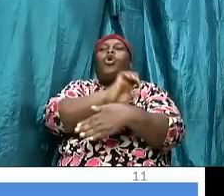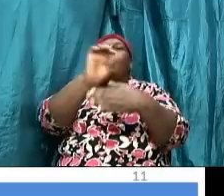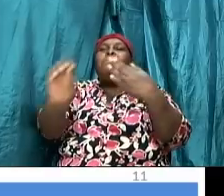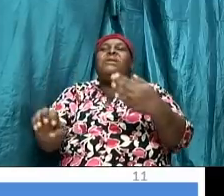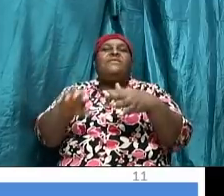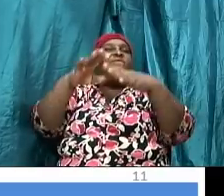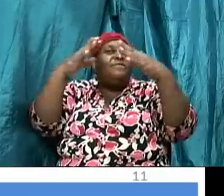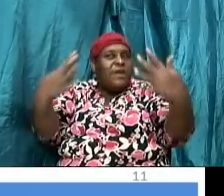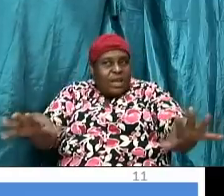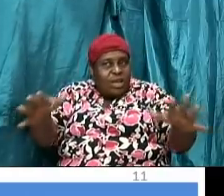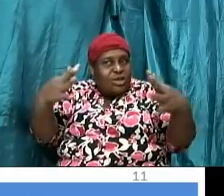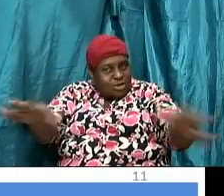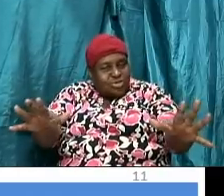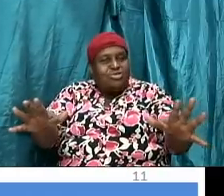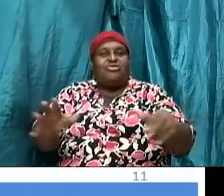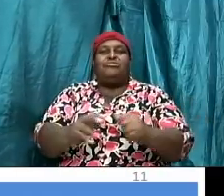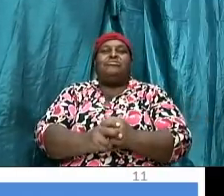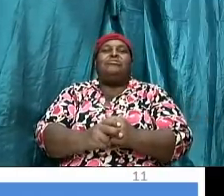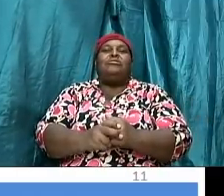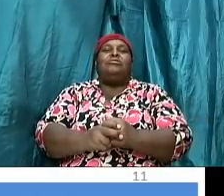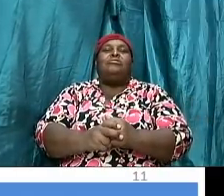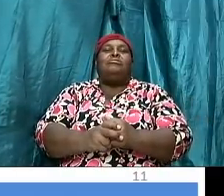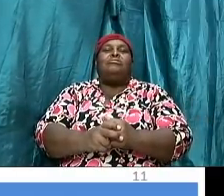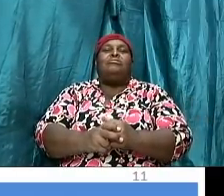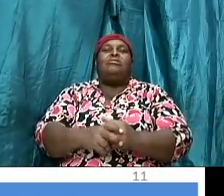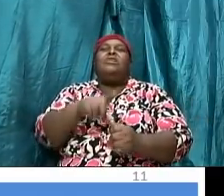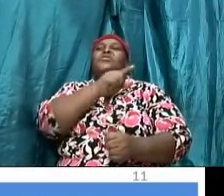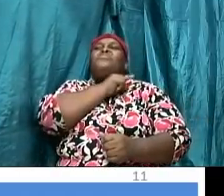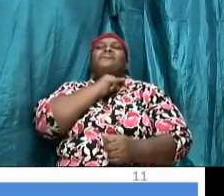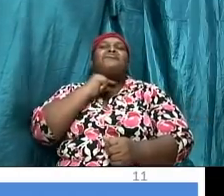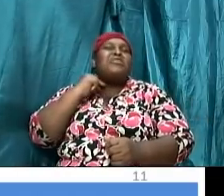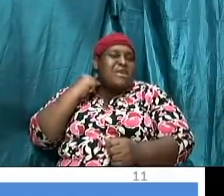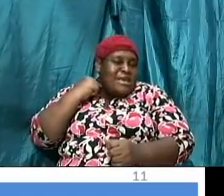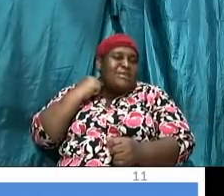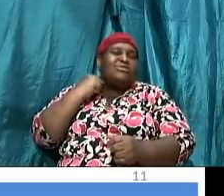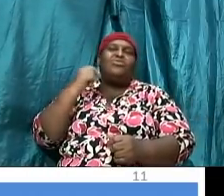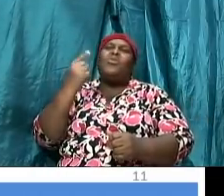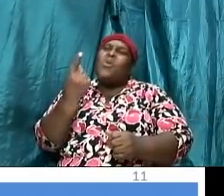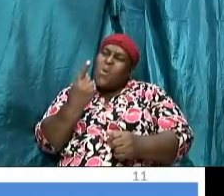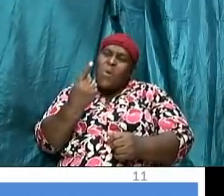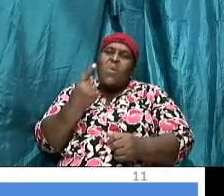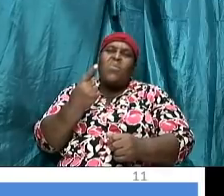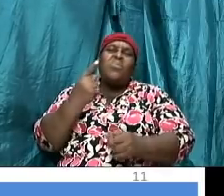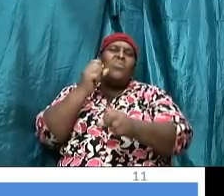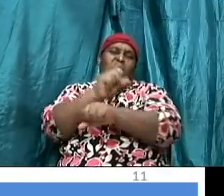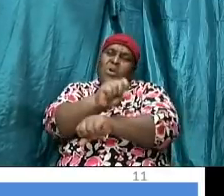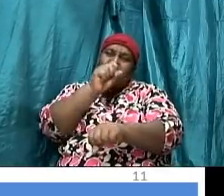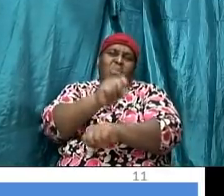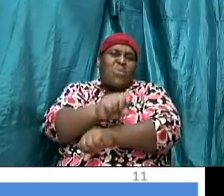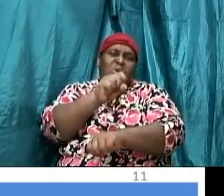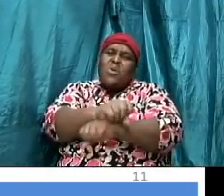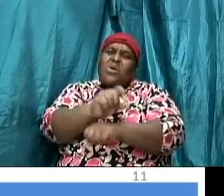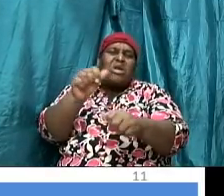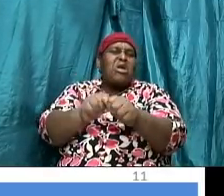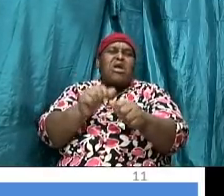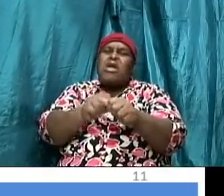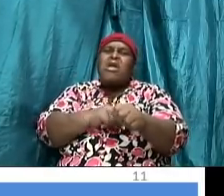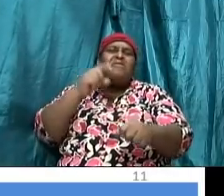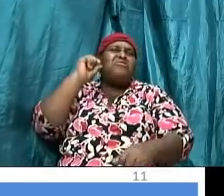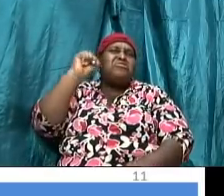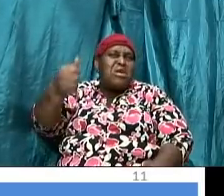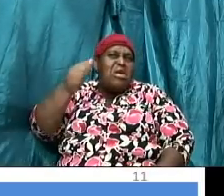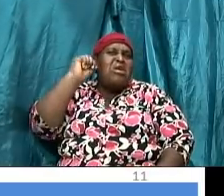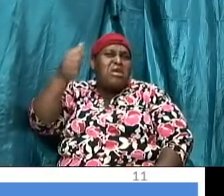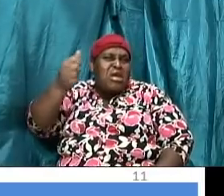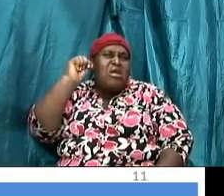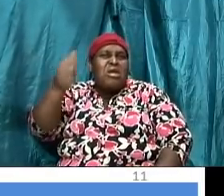sacrifice of Jesus finished the work that the priests were only working for and for thousands of years. For thousands of years, daily, they